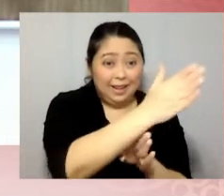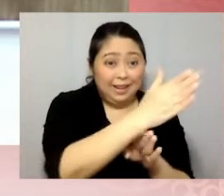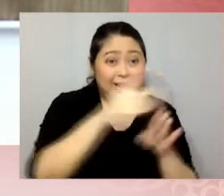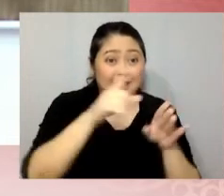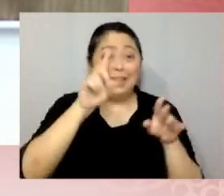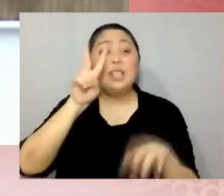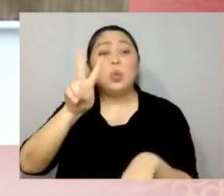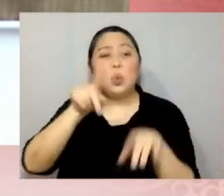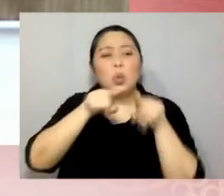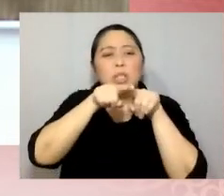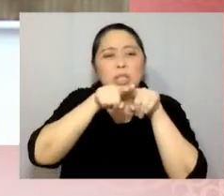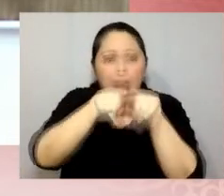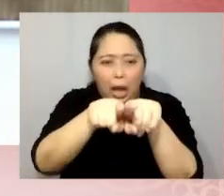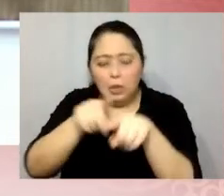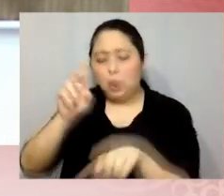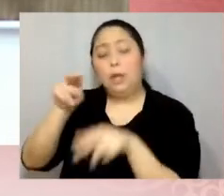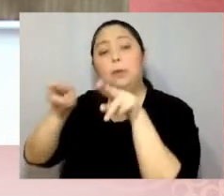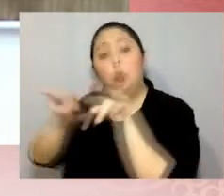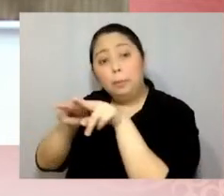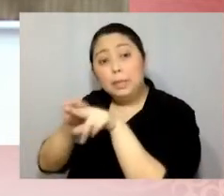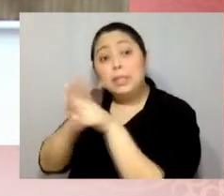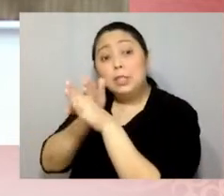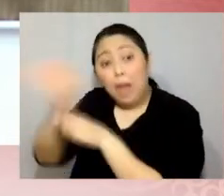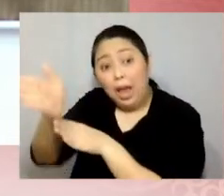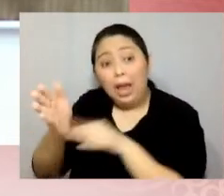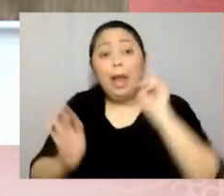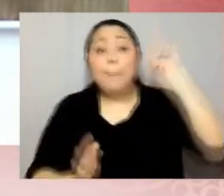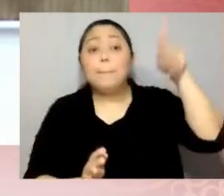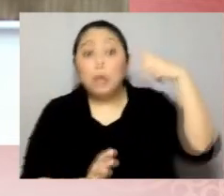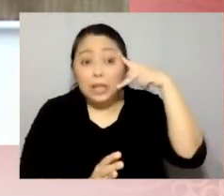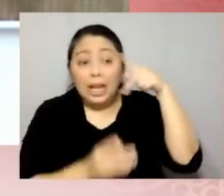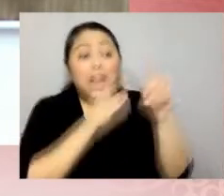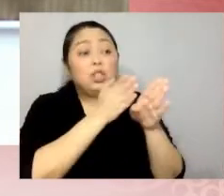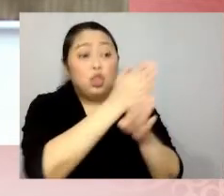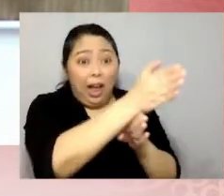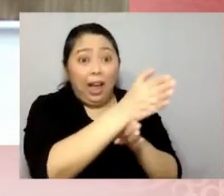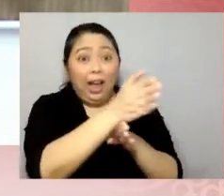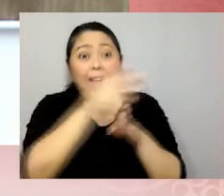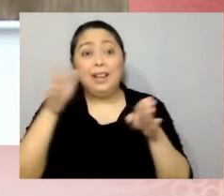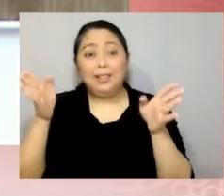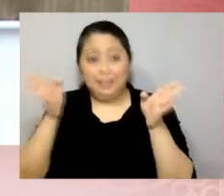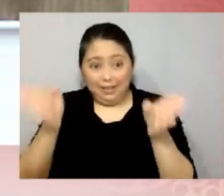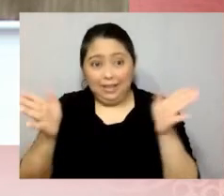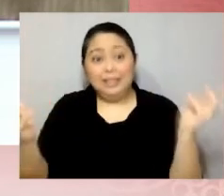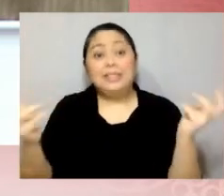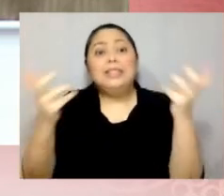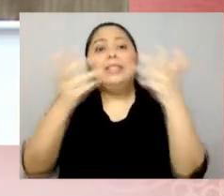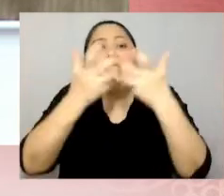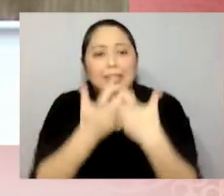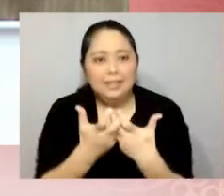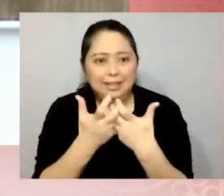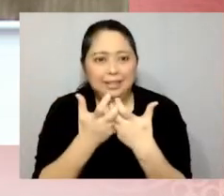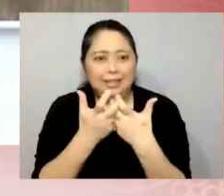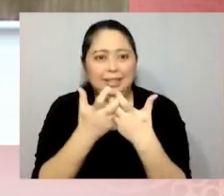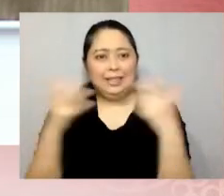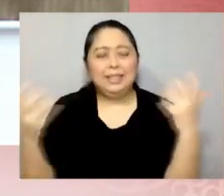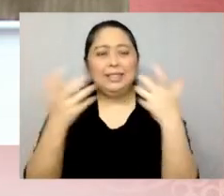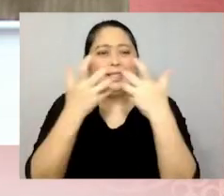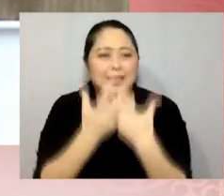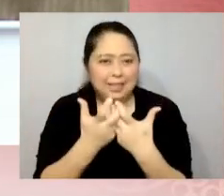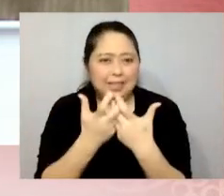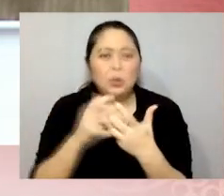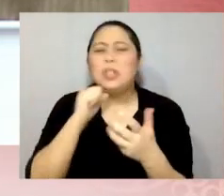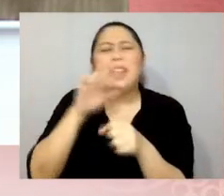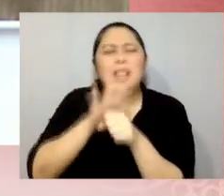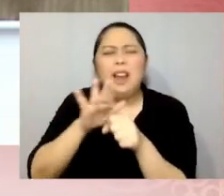the normalization track and the political track, are intertwined. They are interlocked with each other. It's